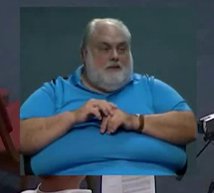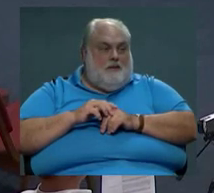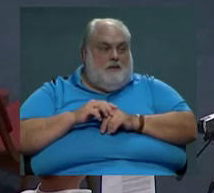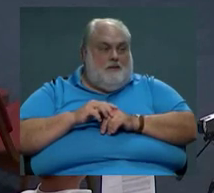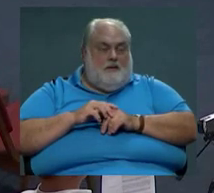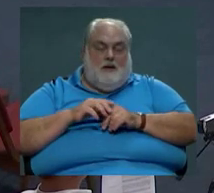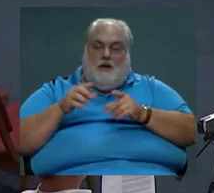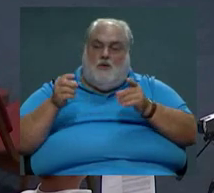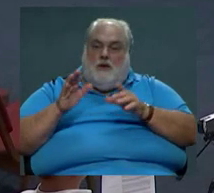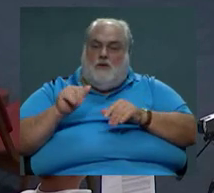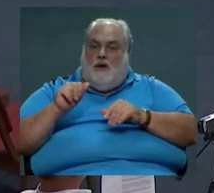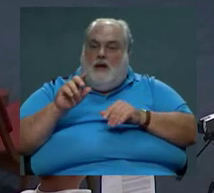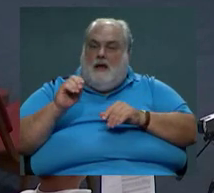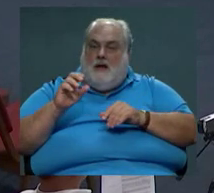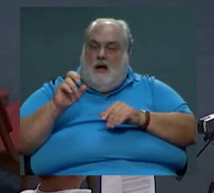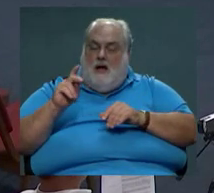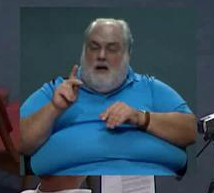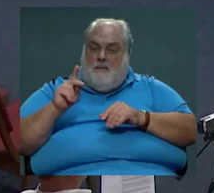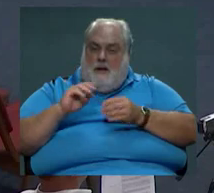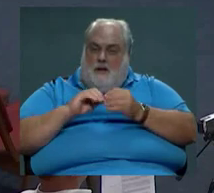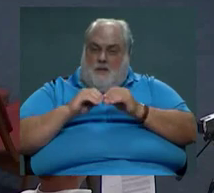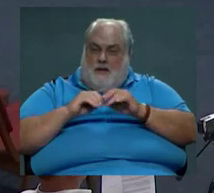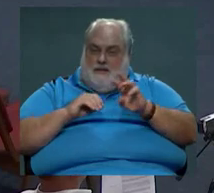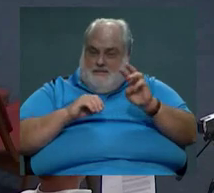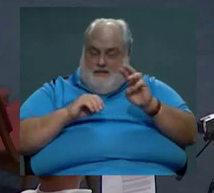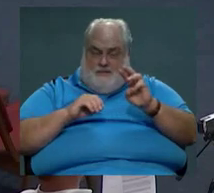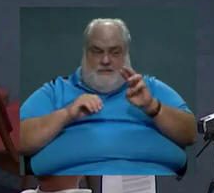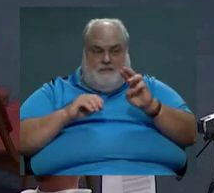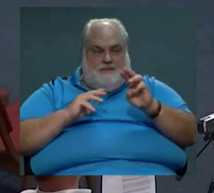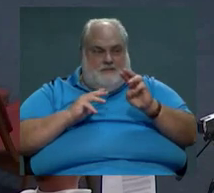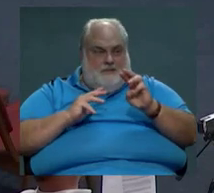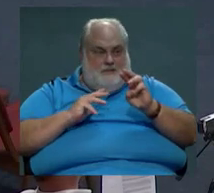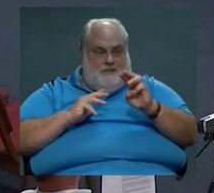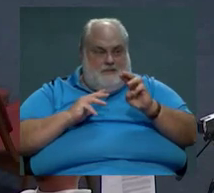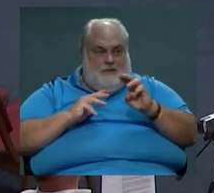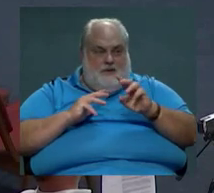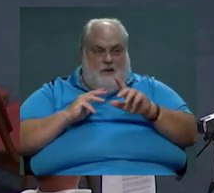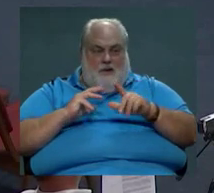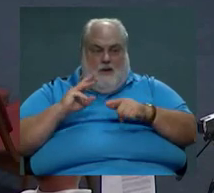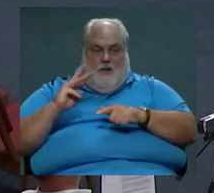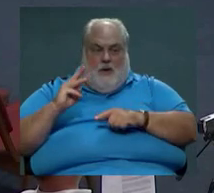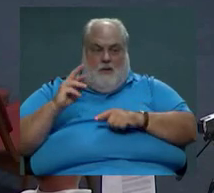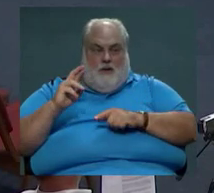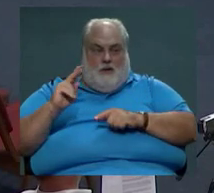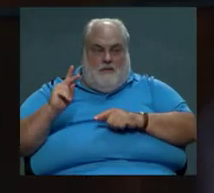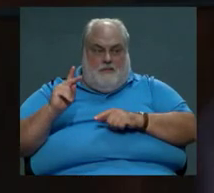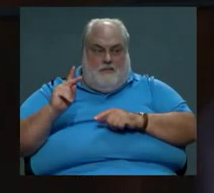Director Atkite, do you mind if we take other questions about item 6? Okay, Director Weirich.